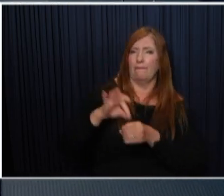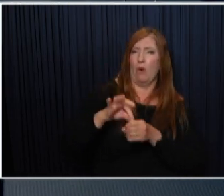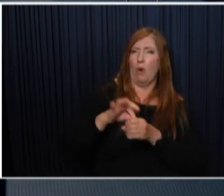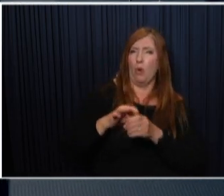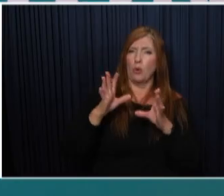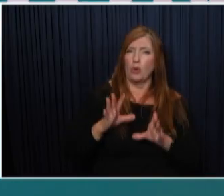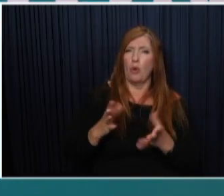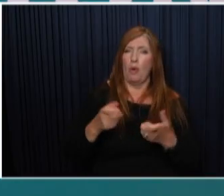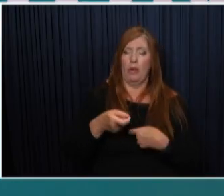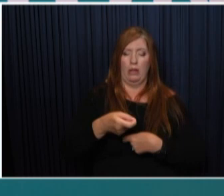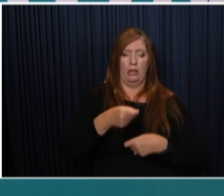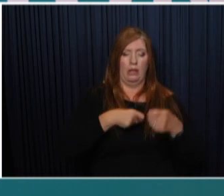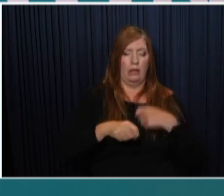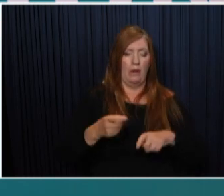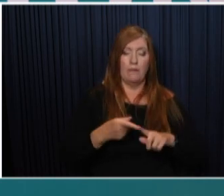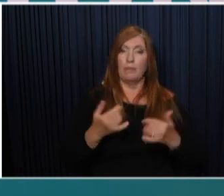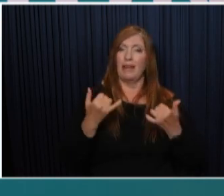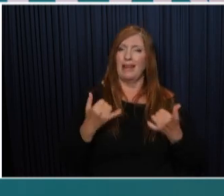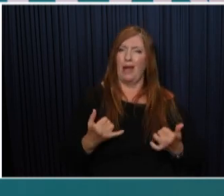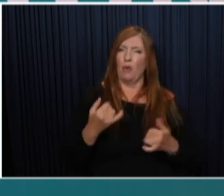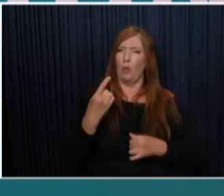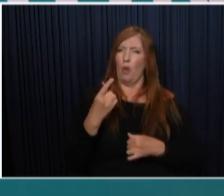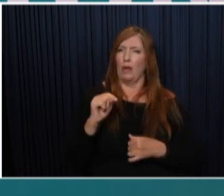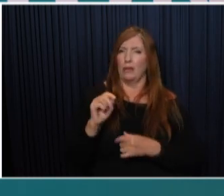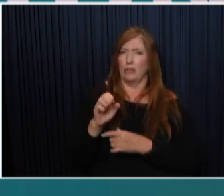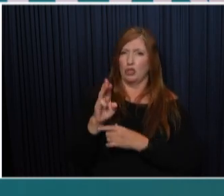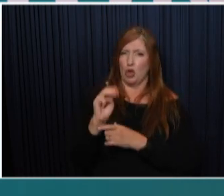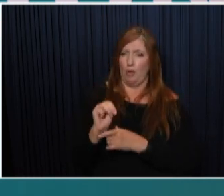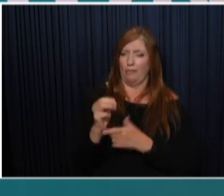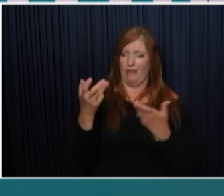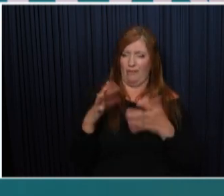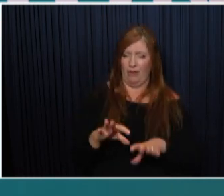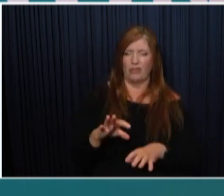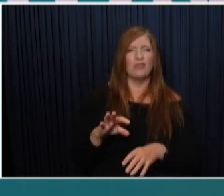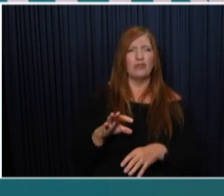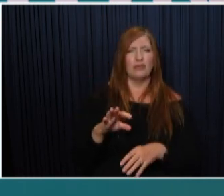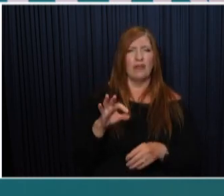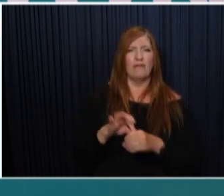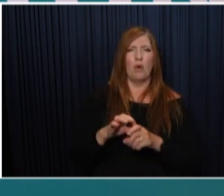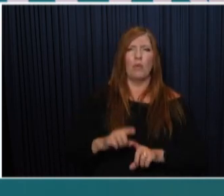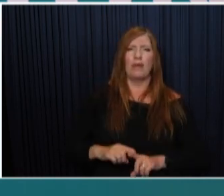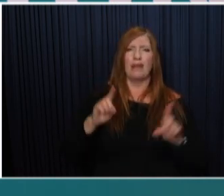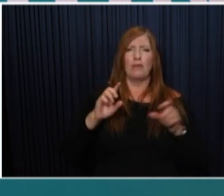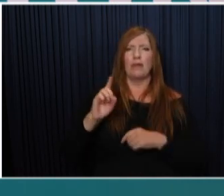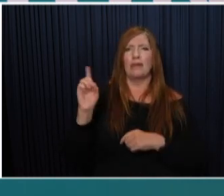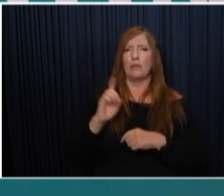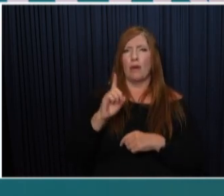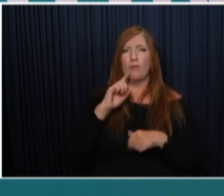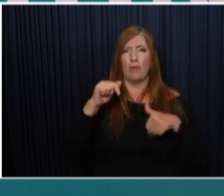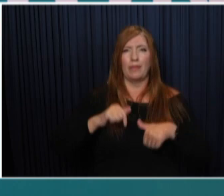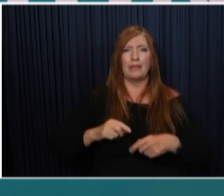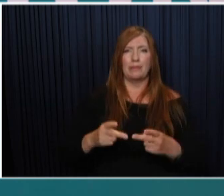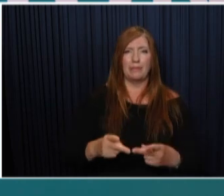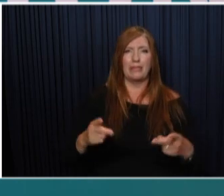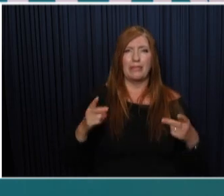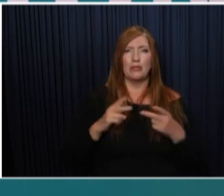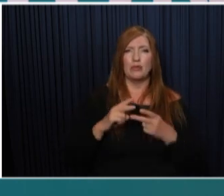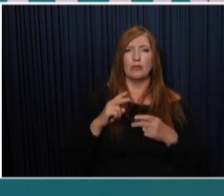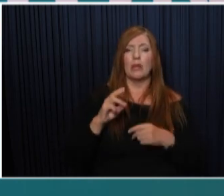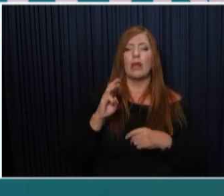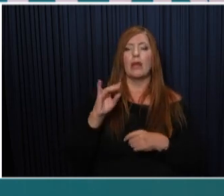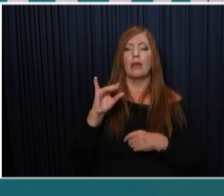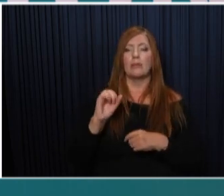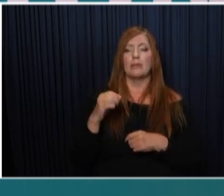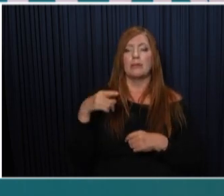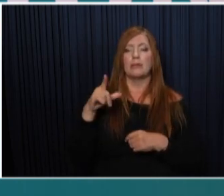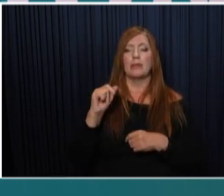course from their current representative after just one term and also elect a Democrat to this position? Ms. Placentia, we'll start with you.